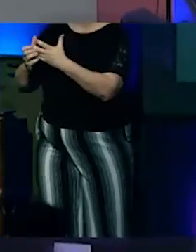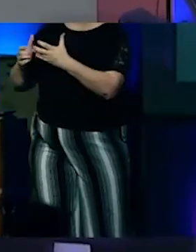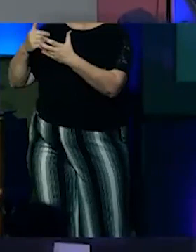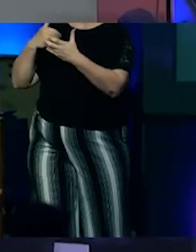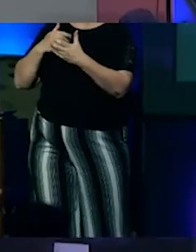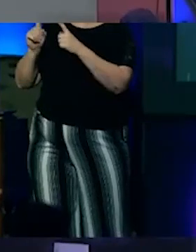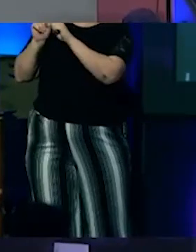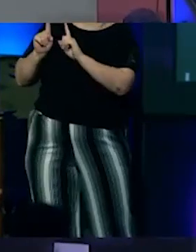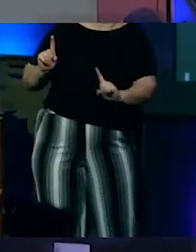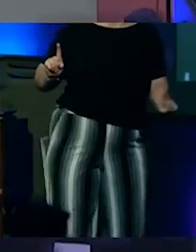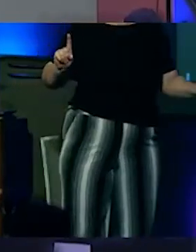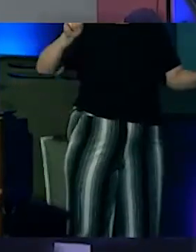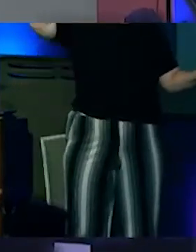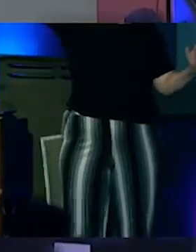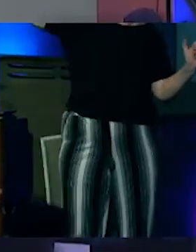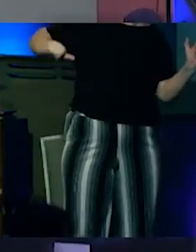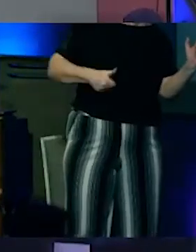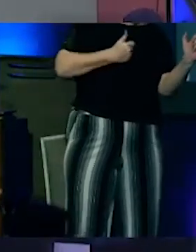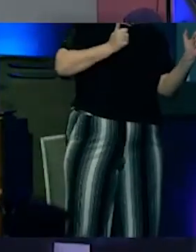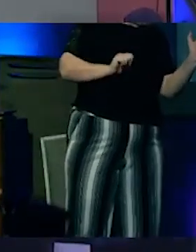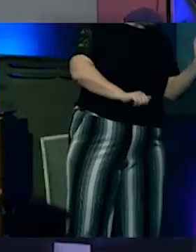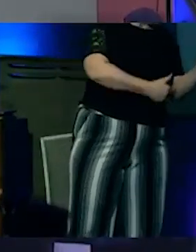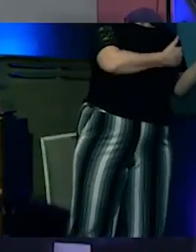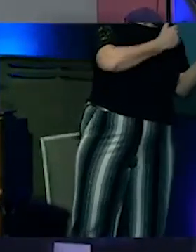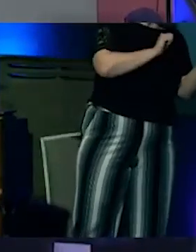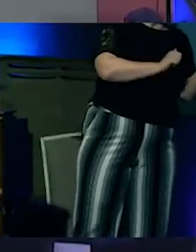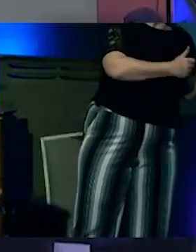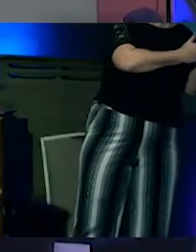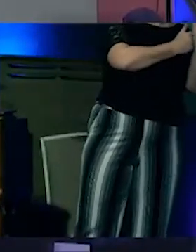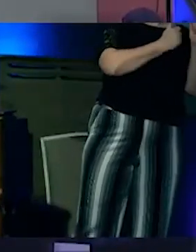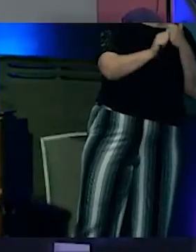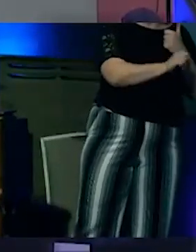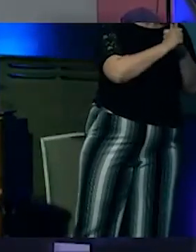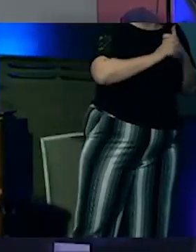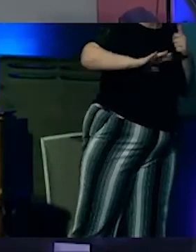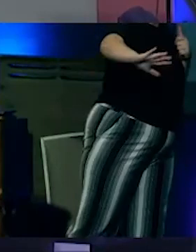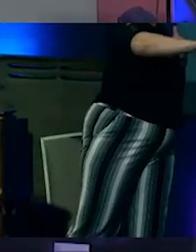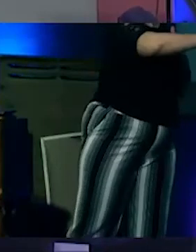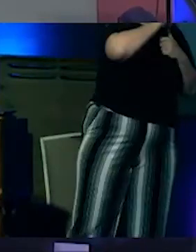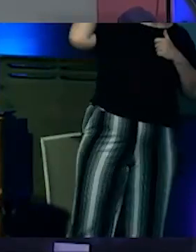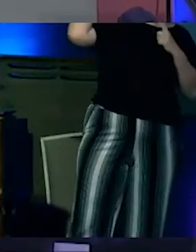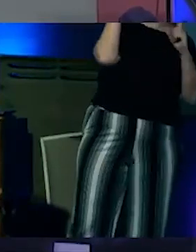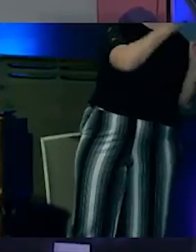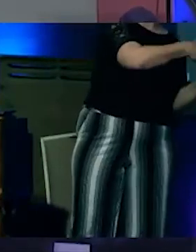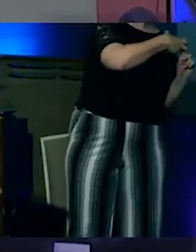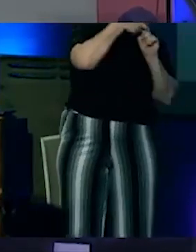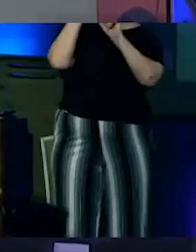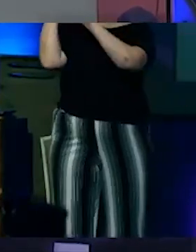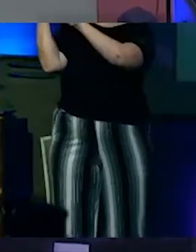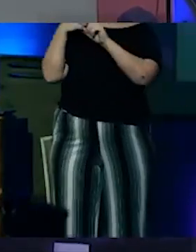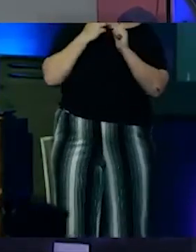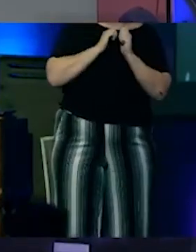wandering from the throne of God, he to rescue